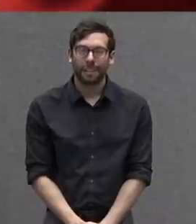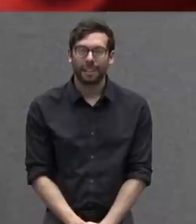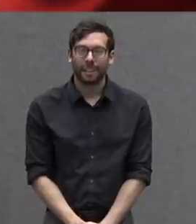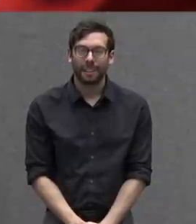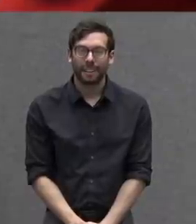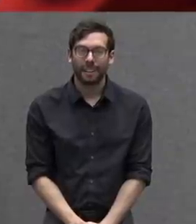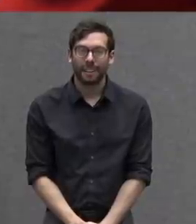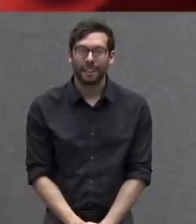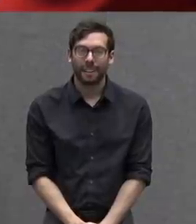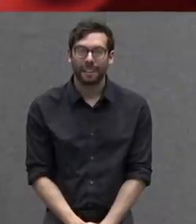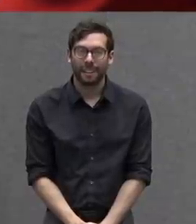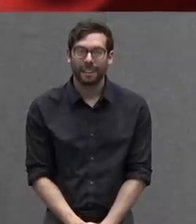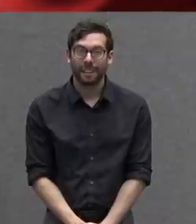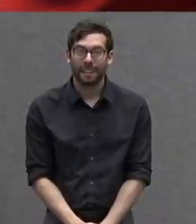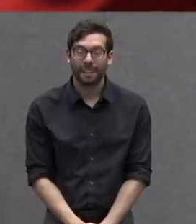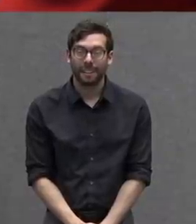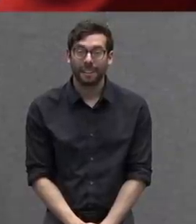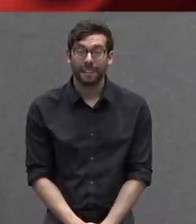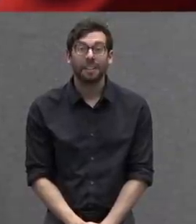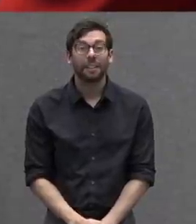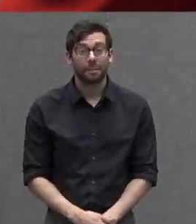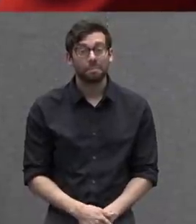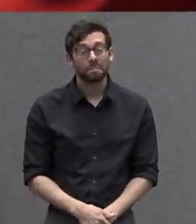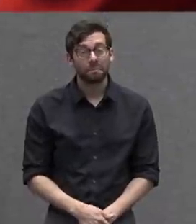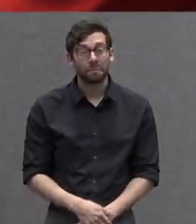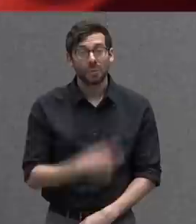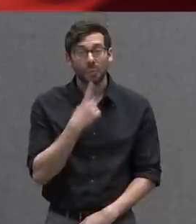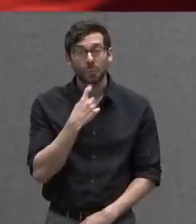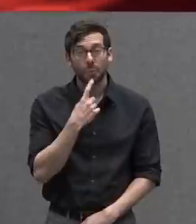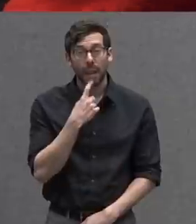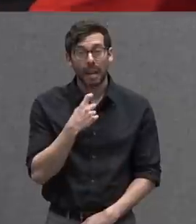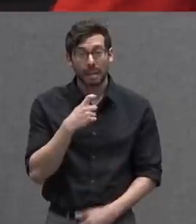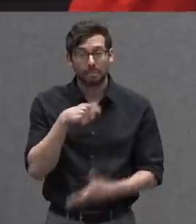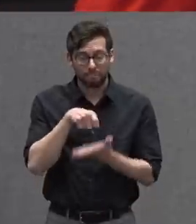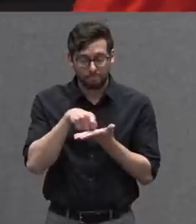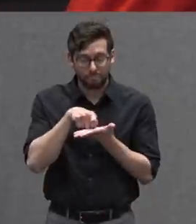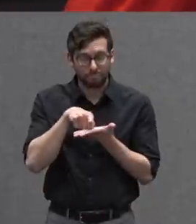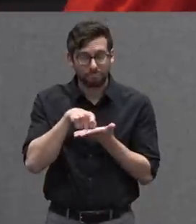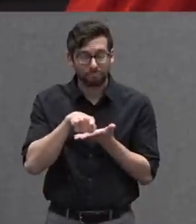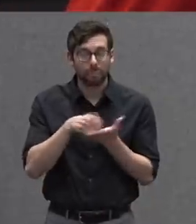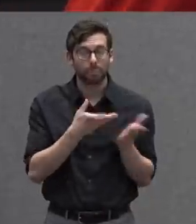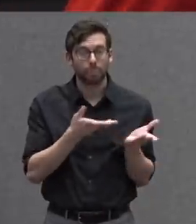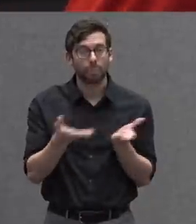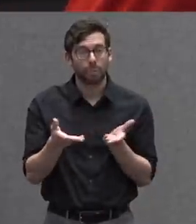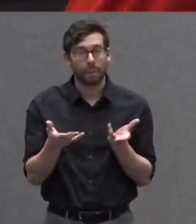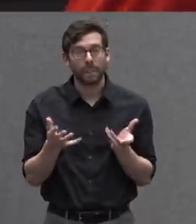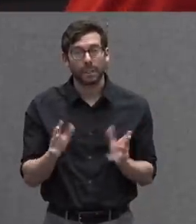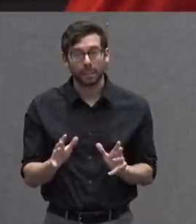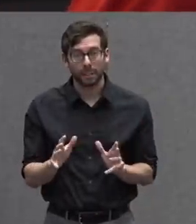She brought her red crayon and she found the person